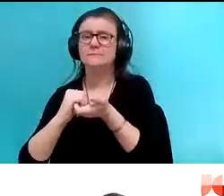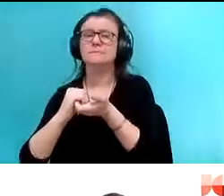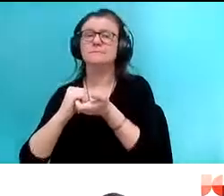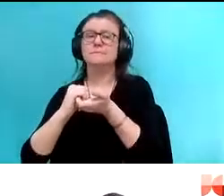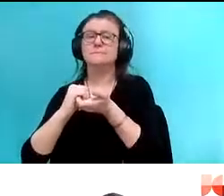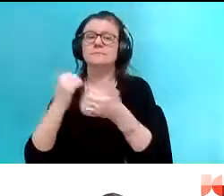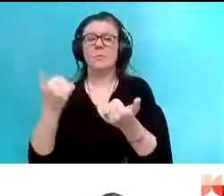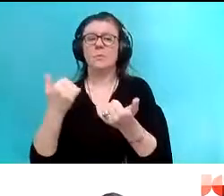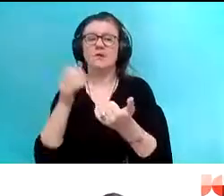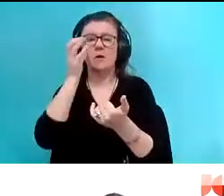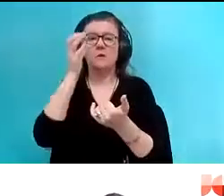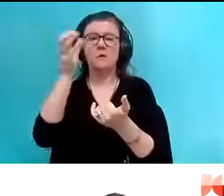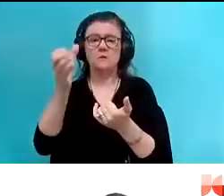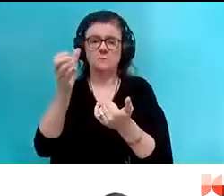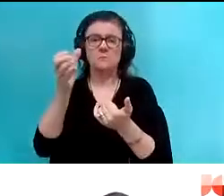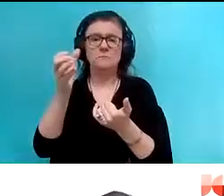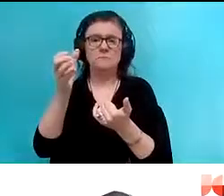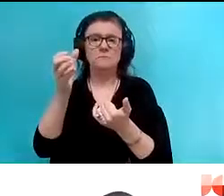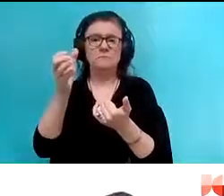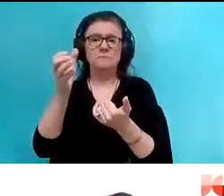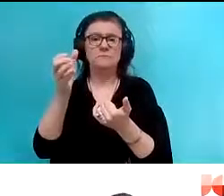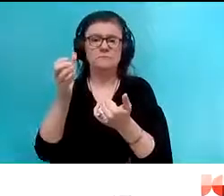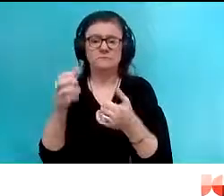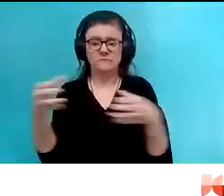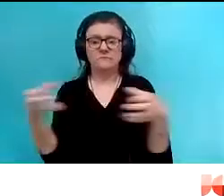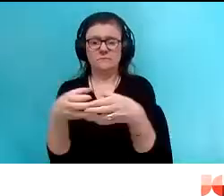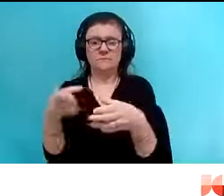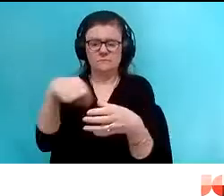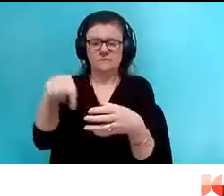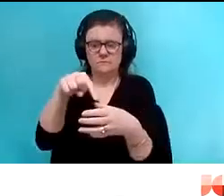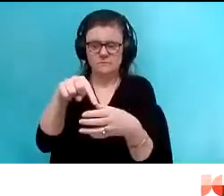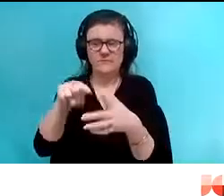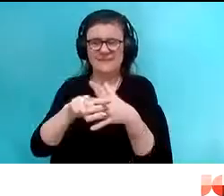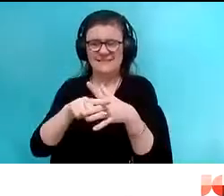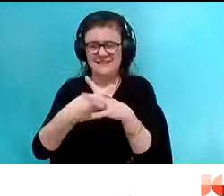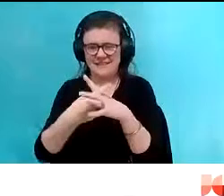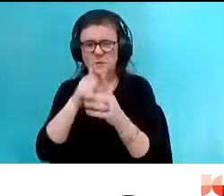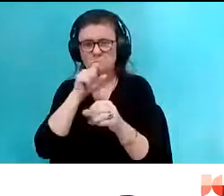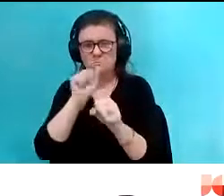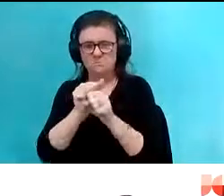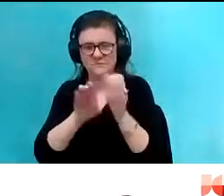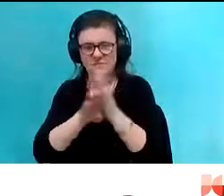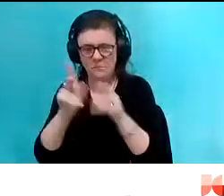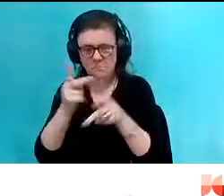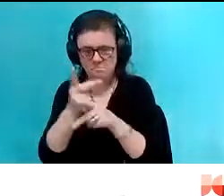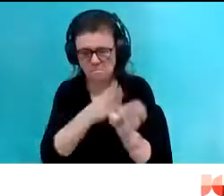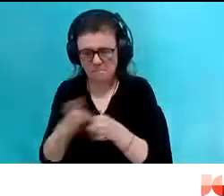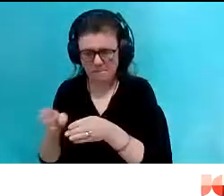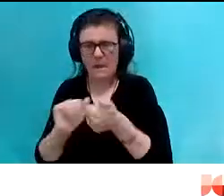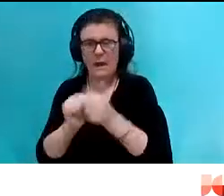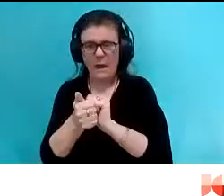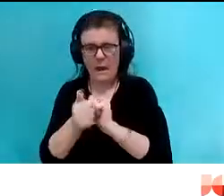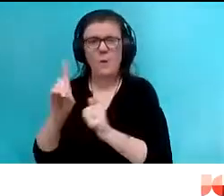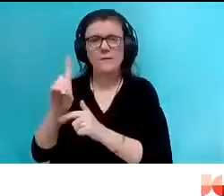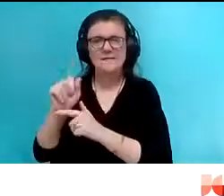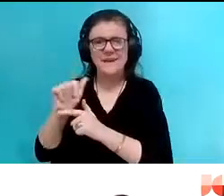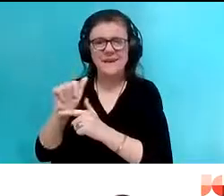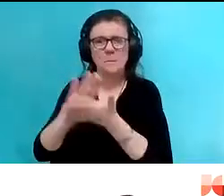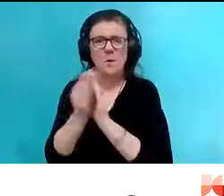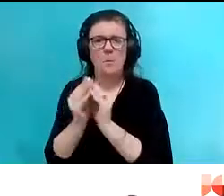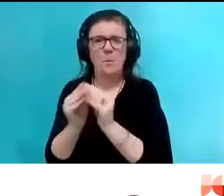concept note for putting that group together so that they can start to really develop a strategy to improve the data